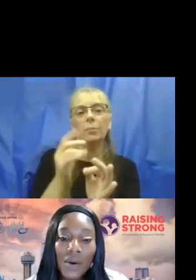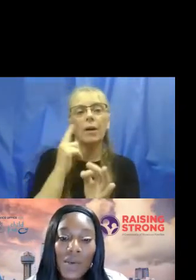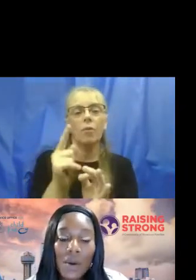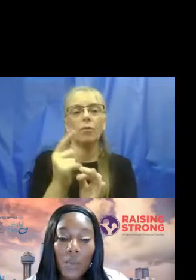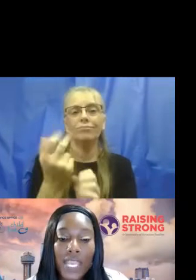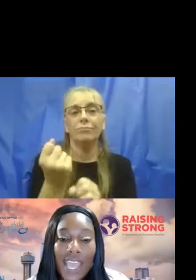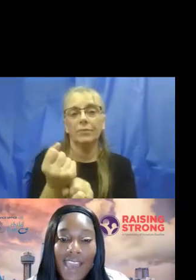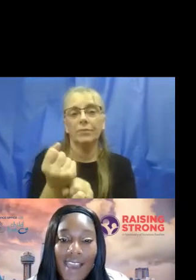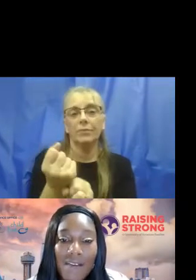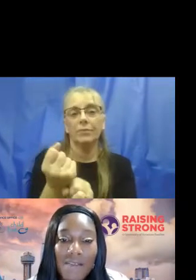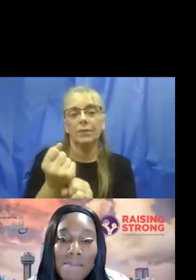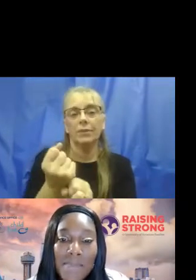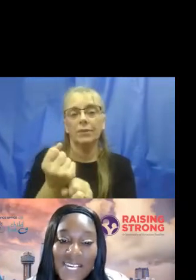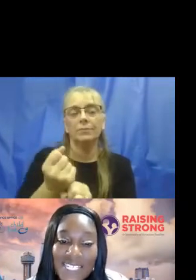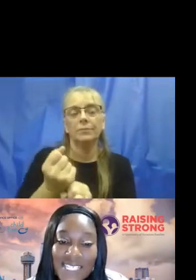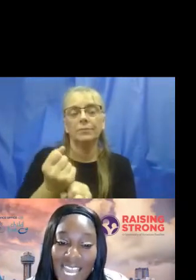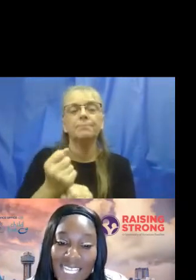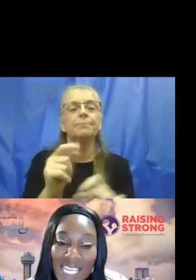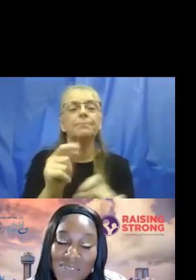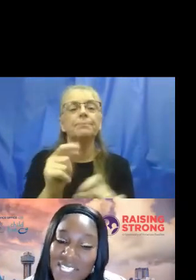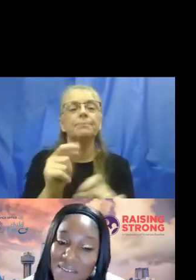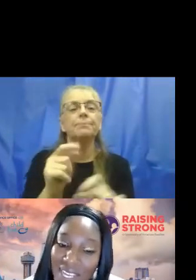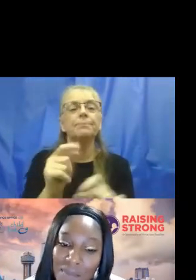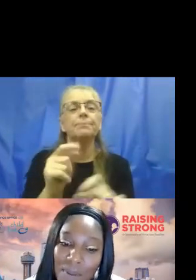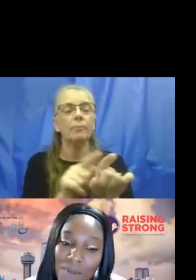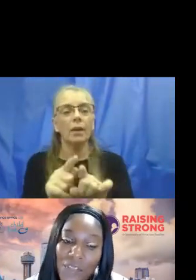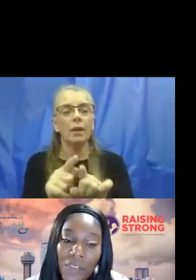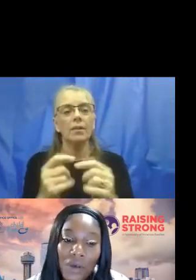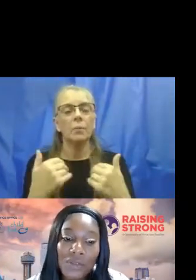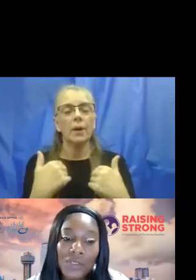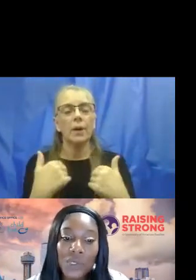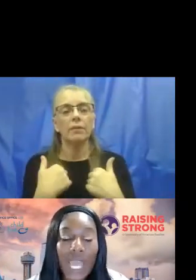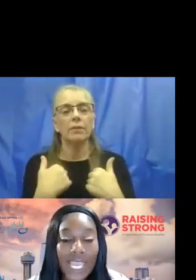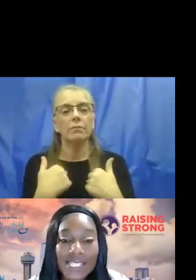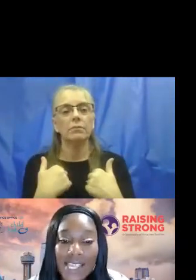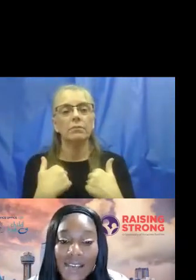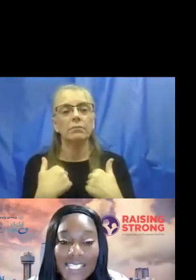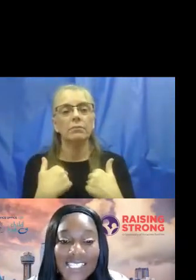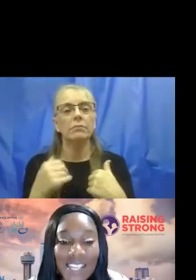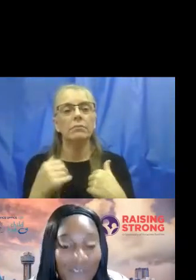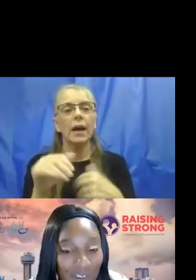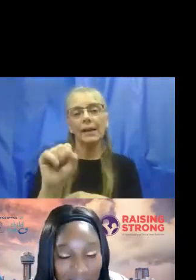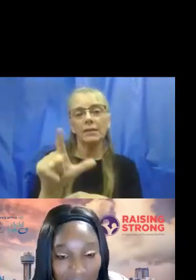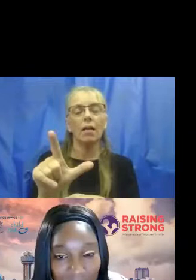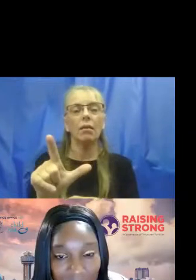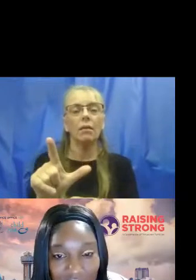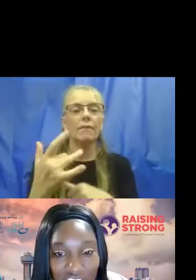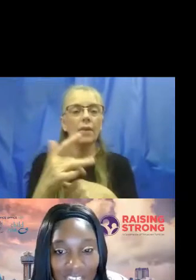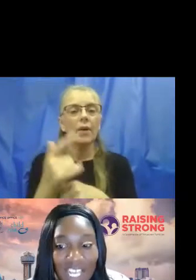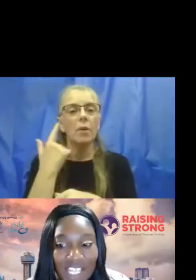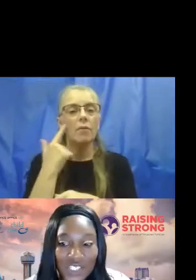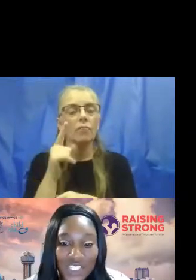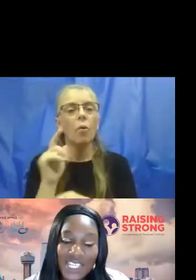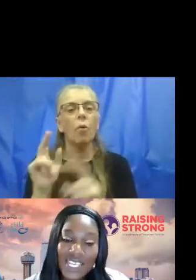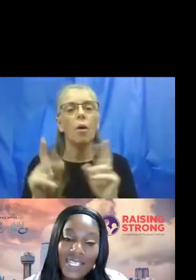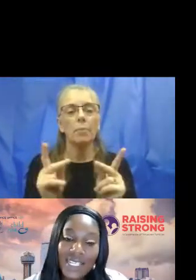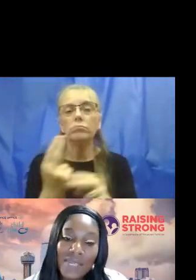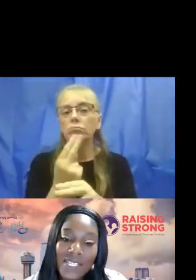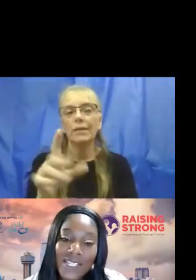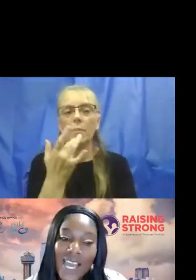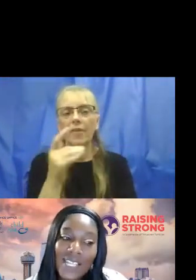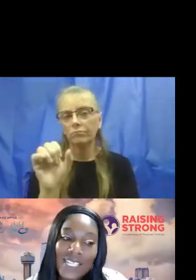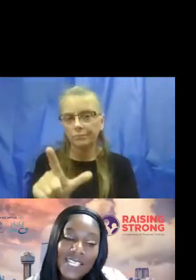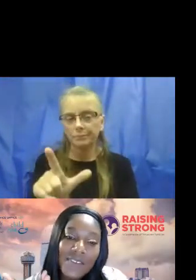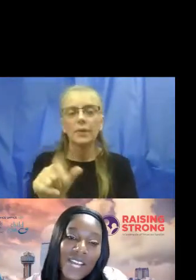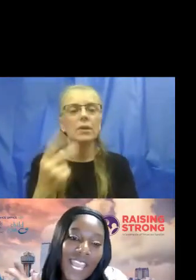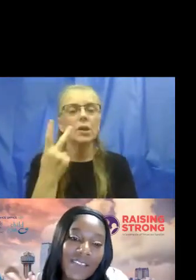Also, we have American Sign Language available for those who ASL is your first language. You should see Kelly